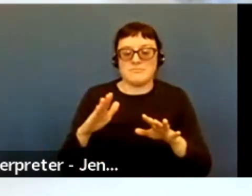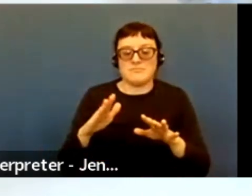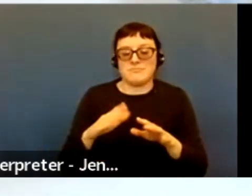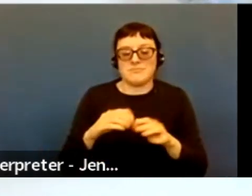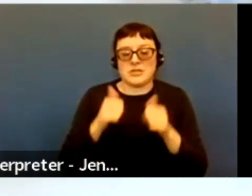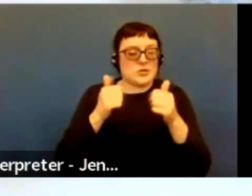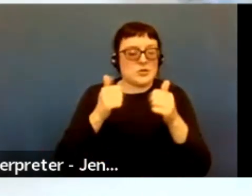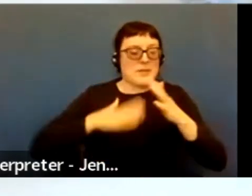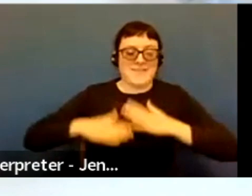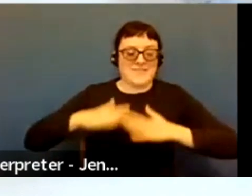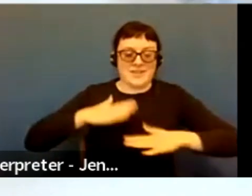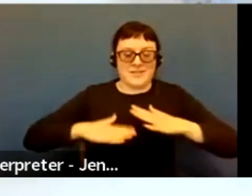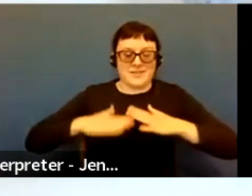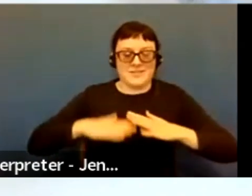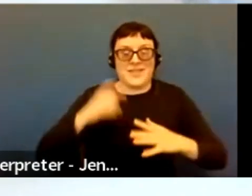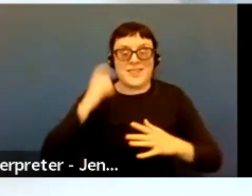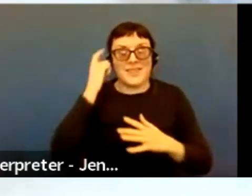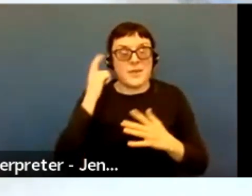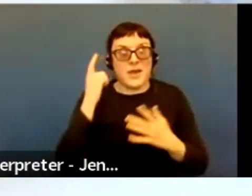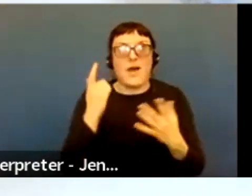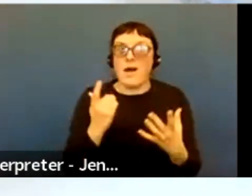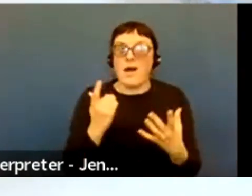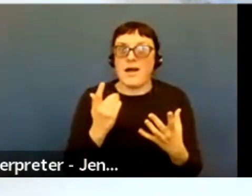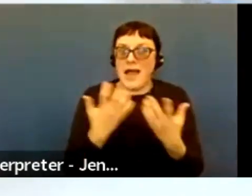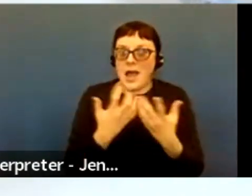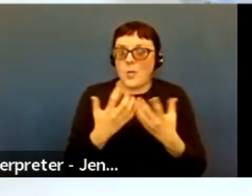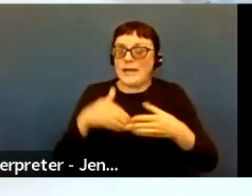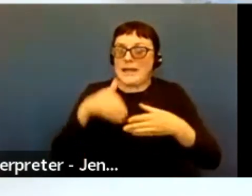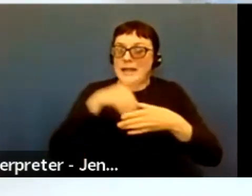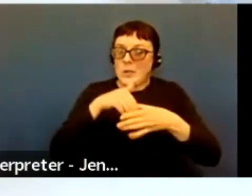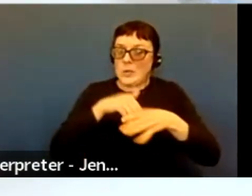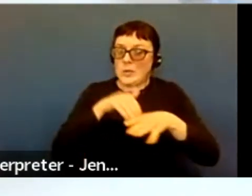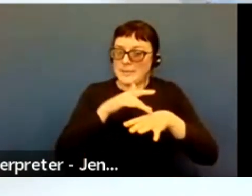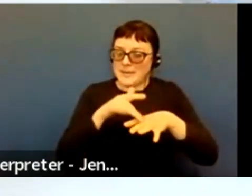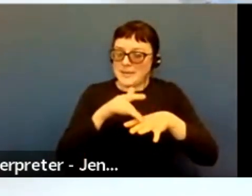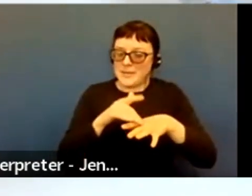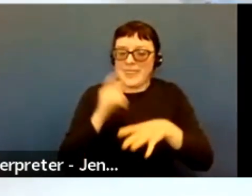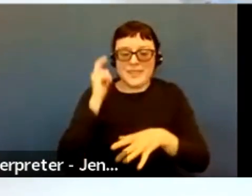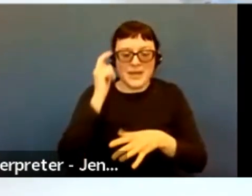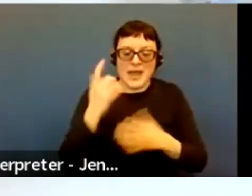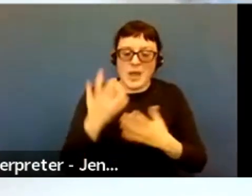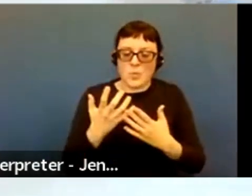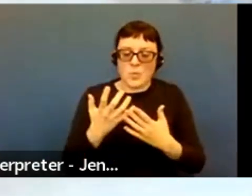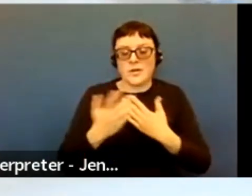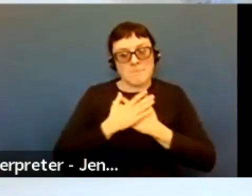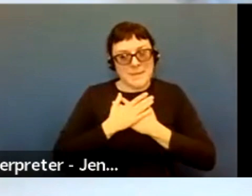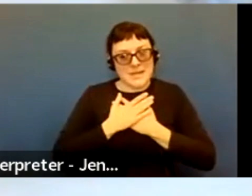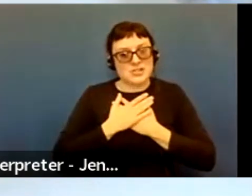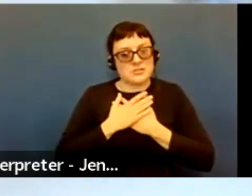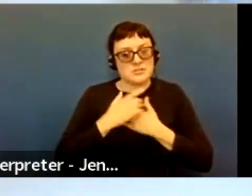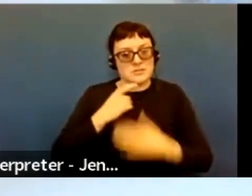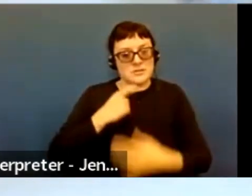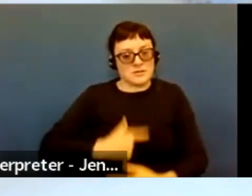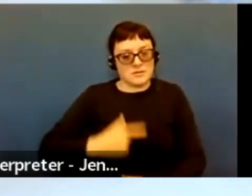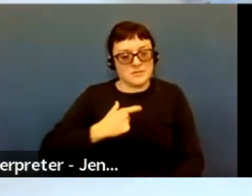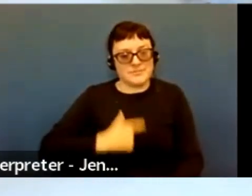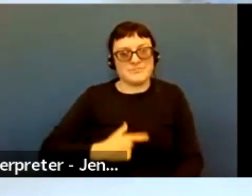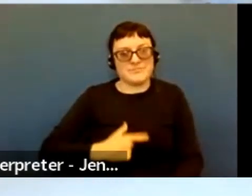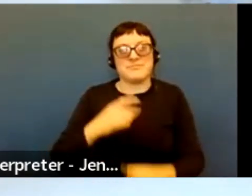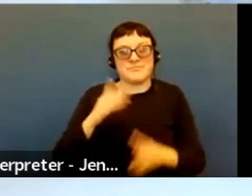not behaving with their right heads on. And so you just have to embrace that. While still showing compassion for the characters, you have to